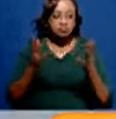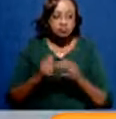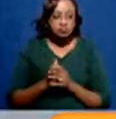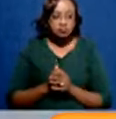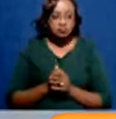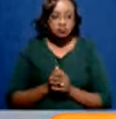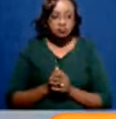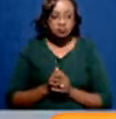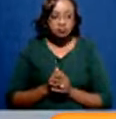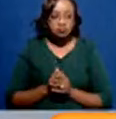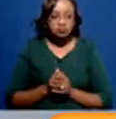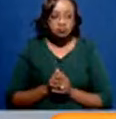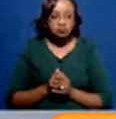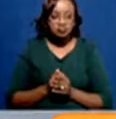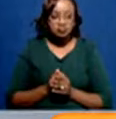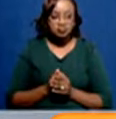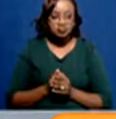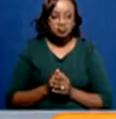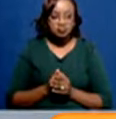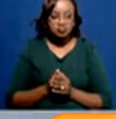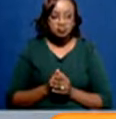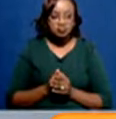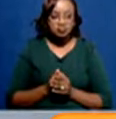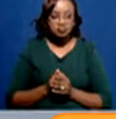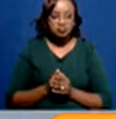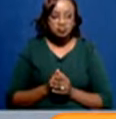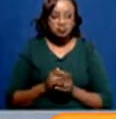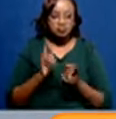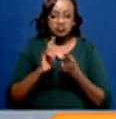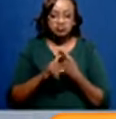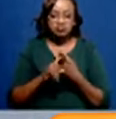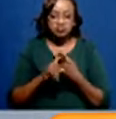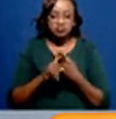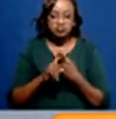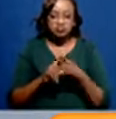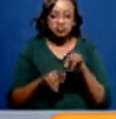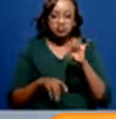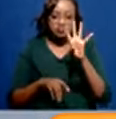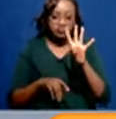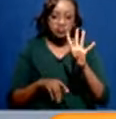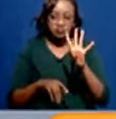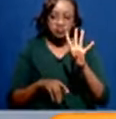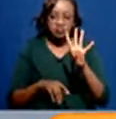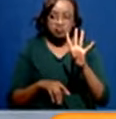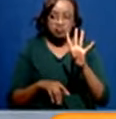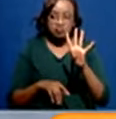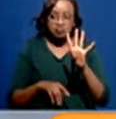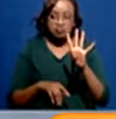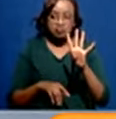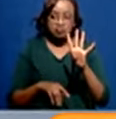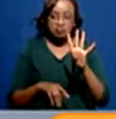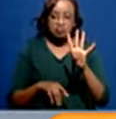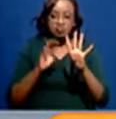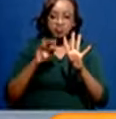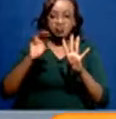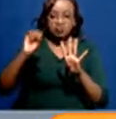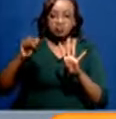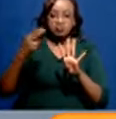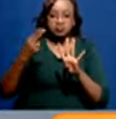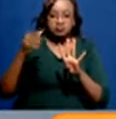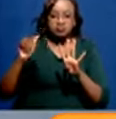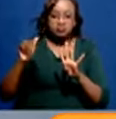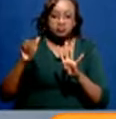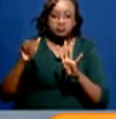we have transitional secretariat. In the secretariat, yes, we've got the director, we've got four people who are part of the secretariat from the SHA side. Mm-hmm. Then